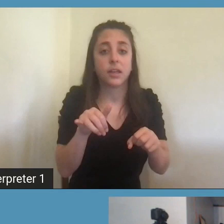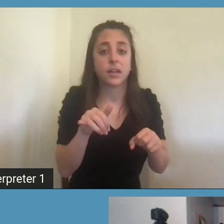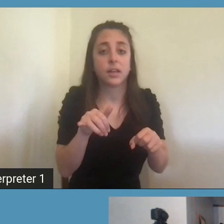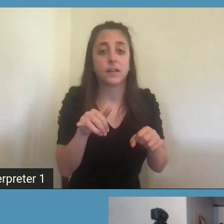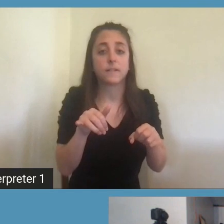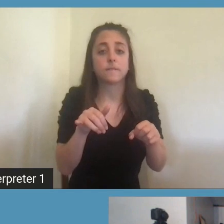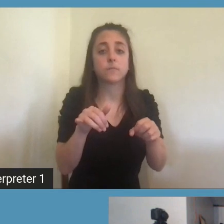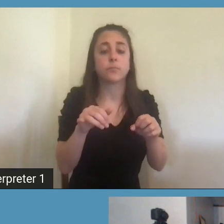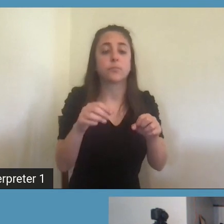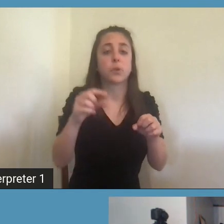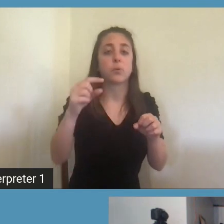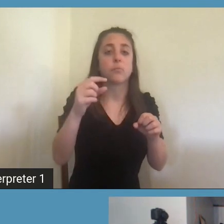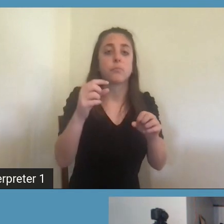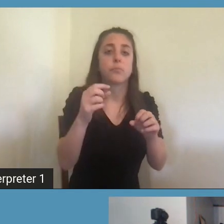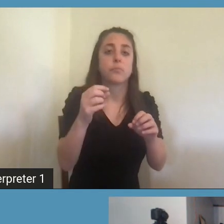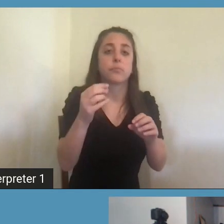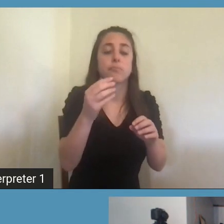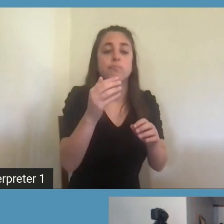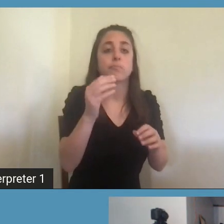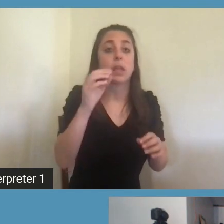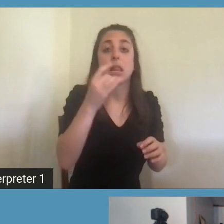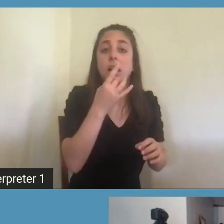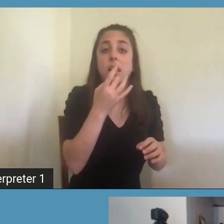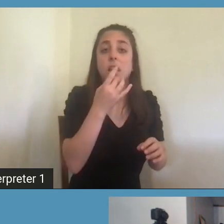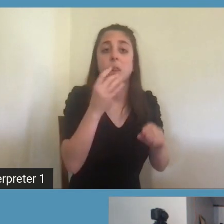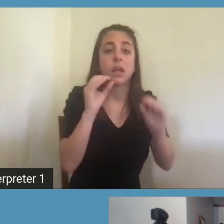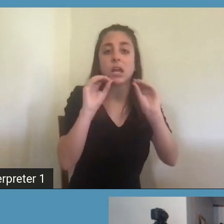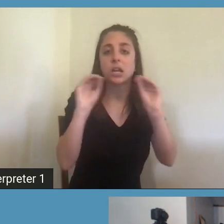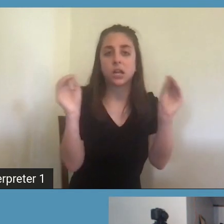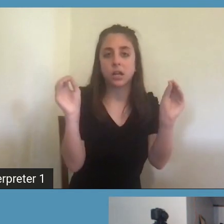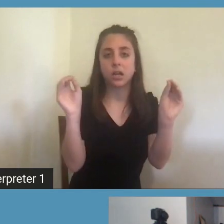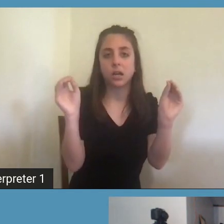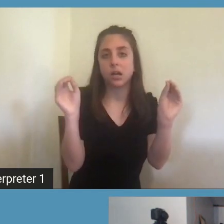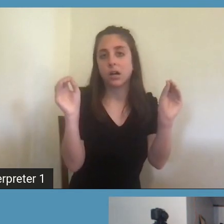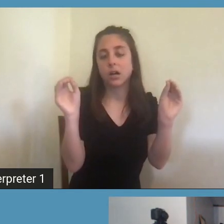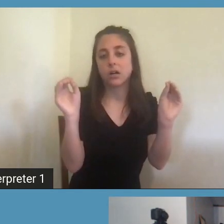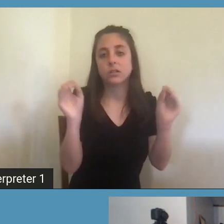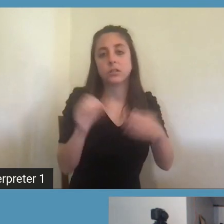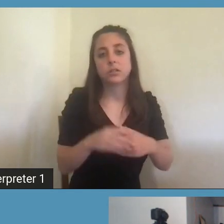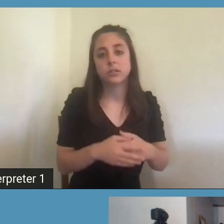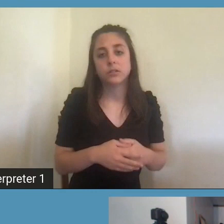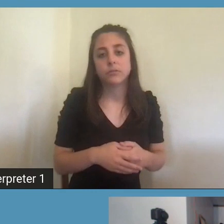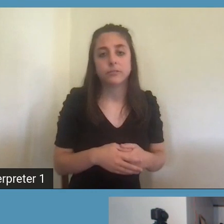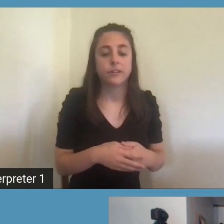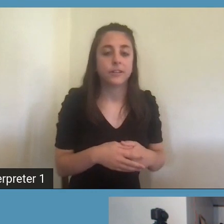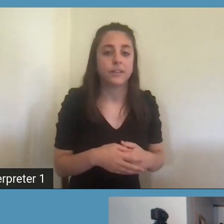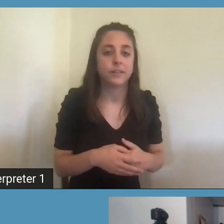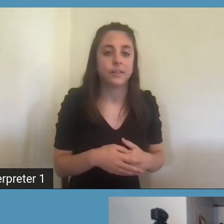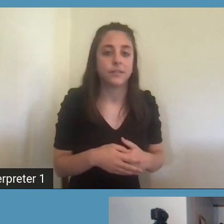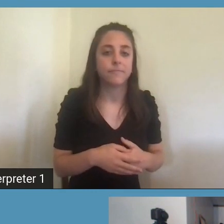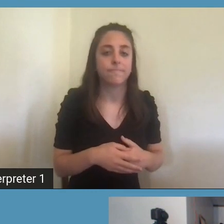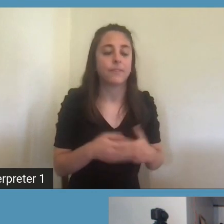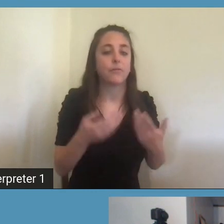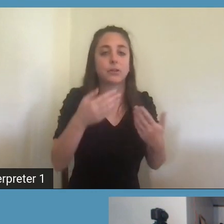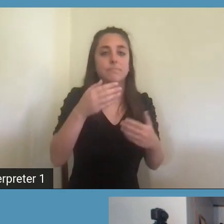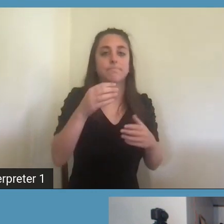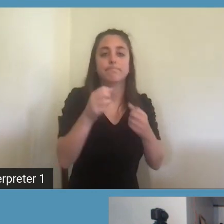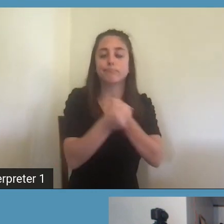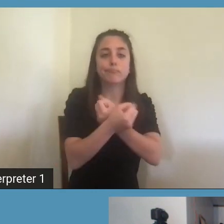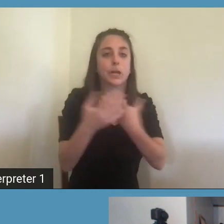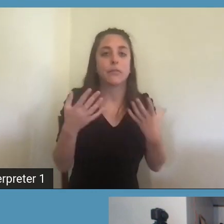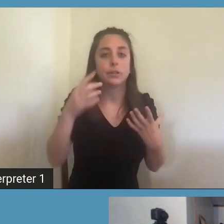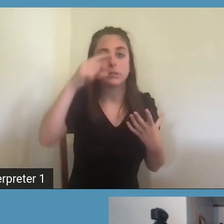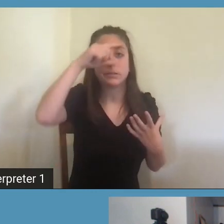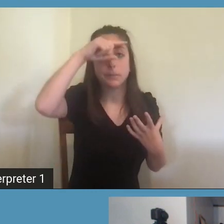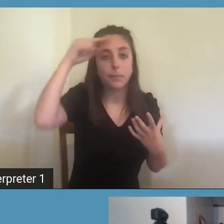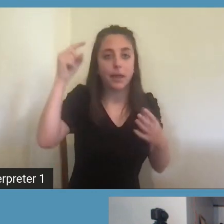no light from the reflection. There's no light that's coming through. Everything is just blacked out. If